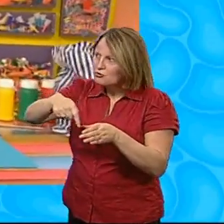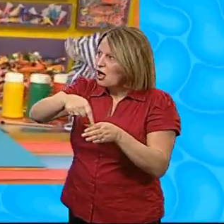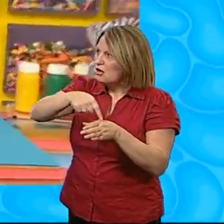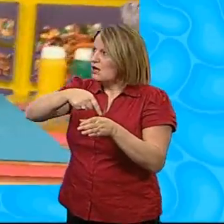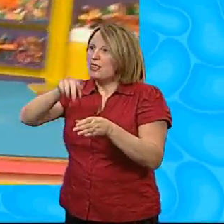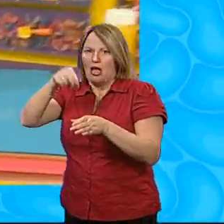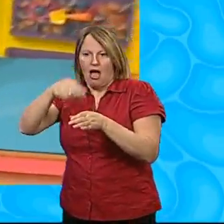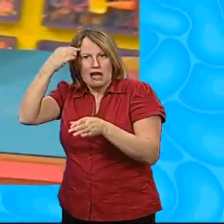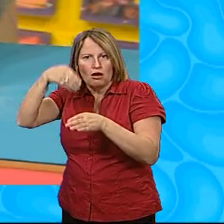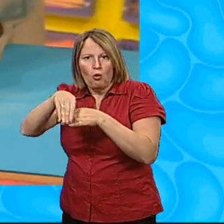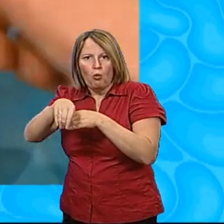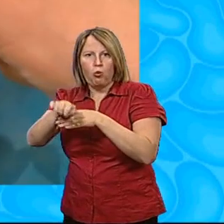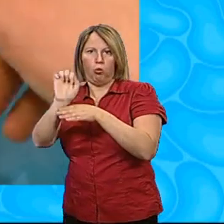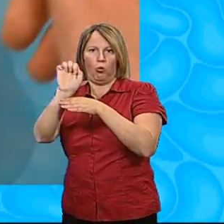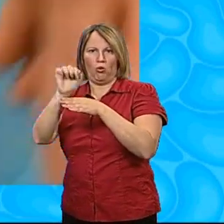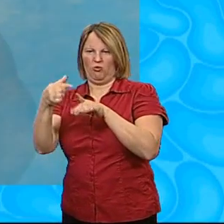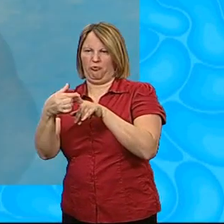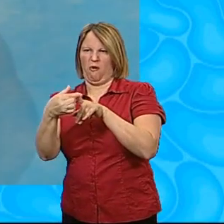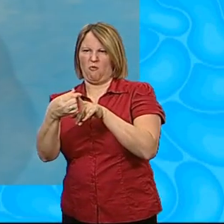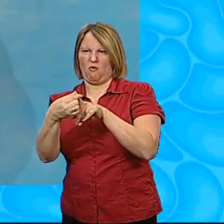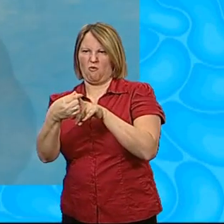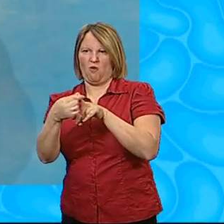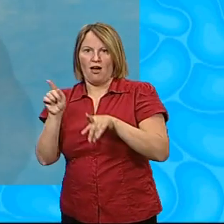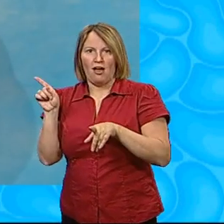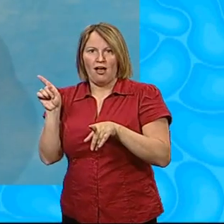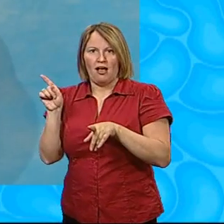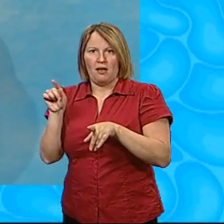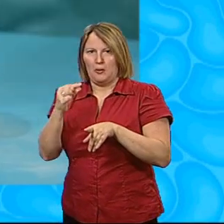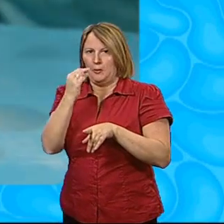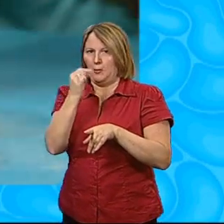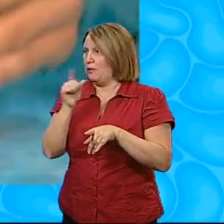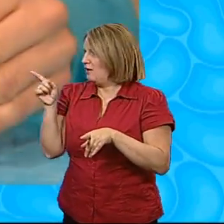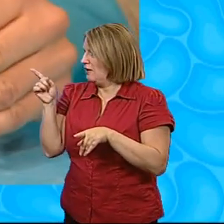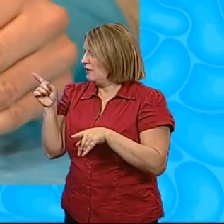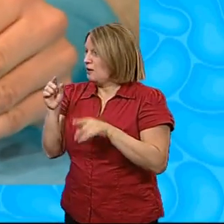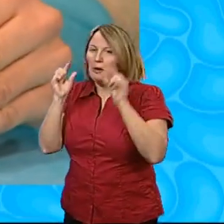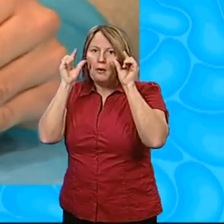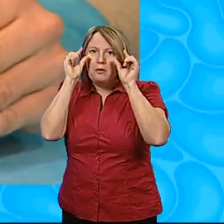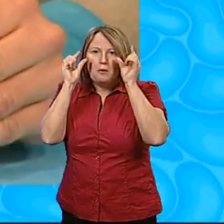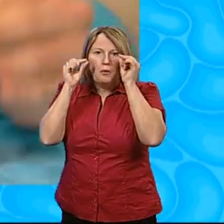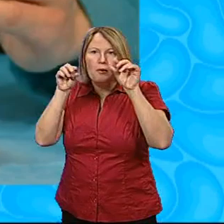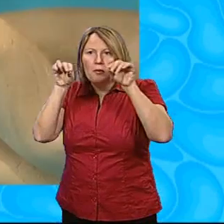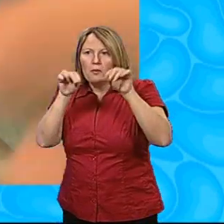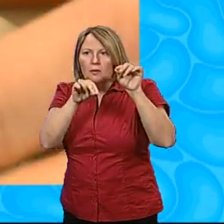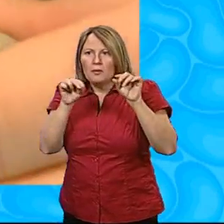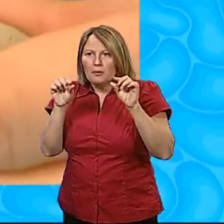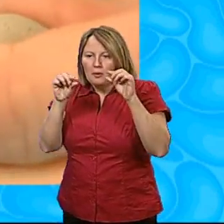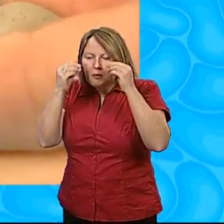round like that and turn up the head and give it a squidge. Then get two other little bits, put them on the front like